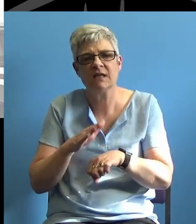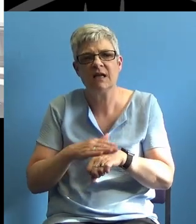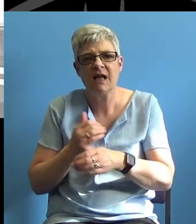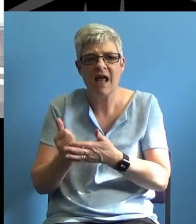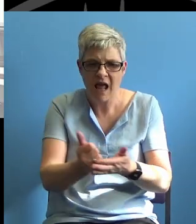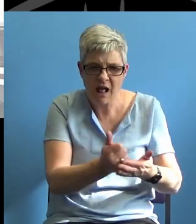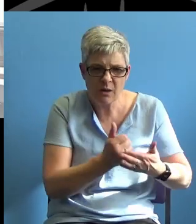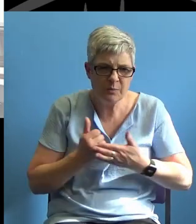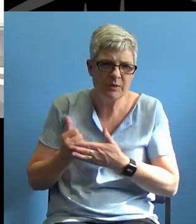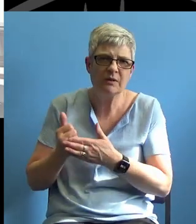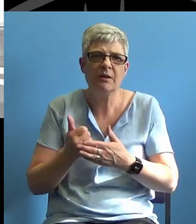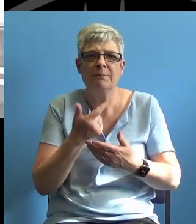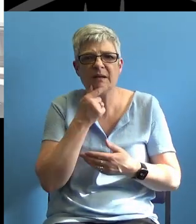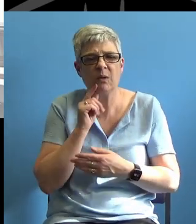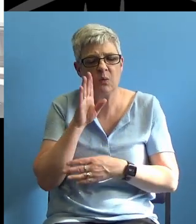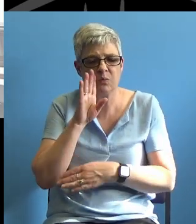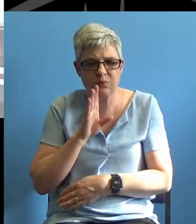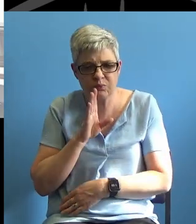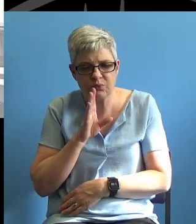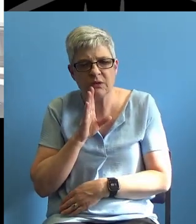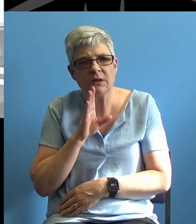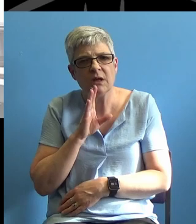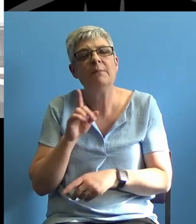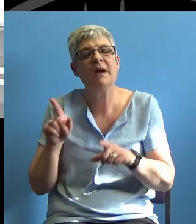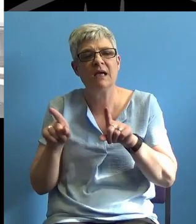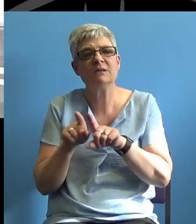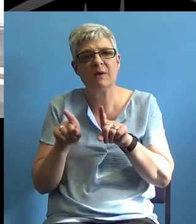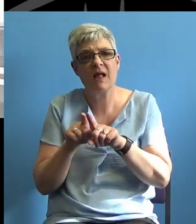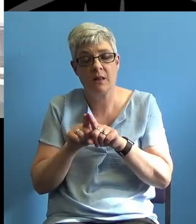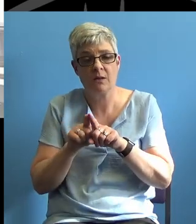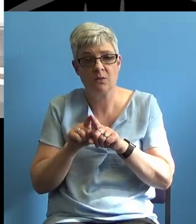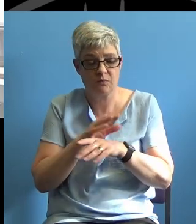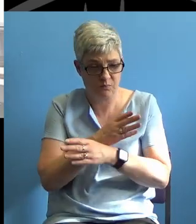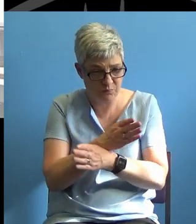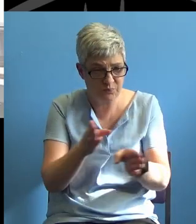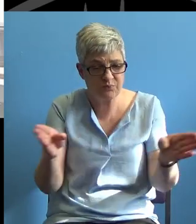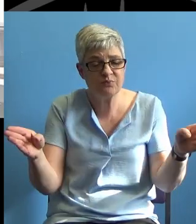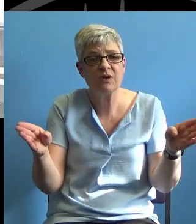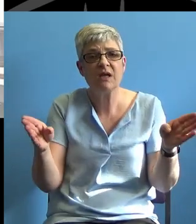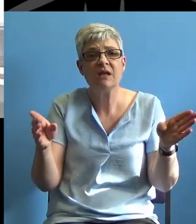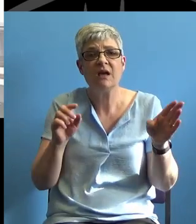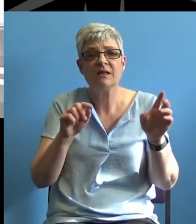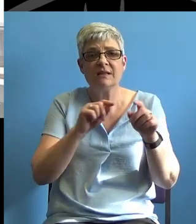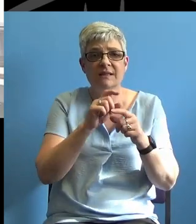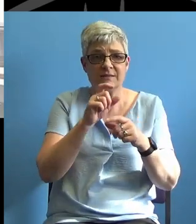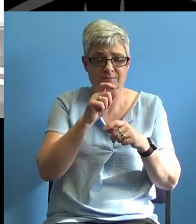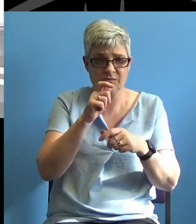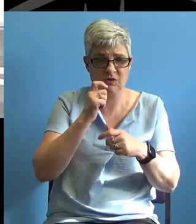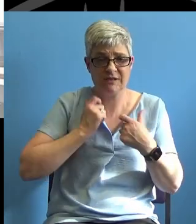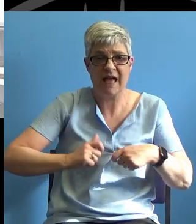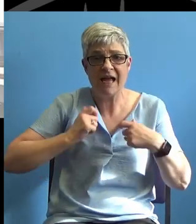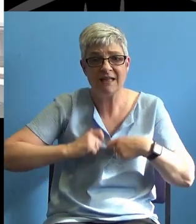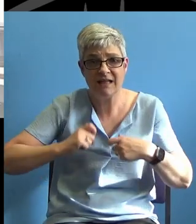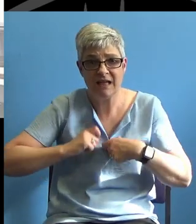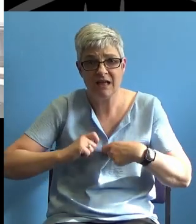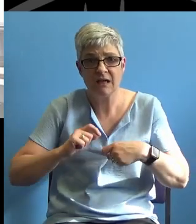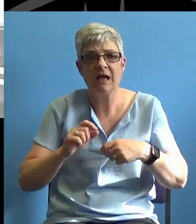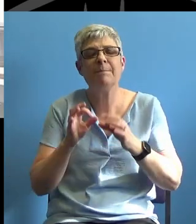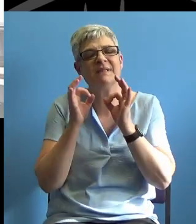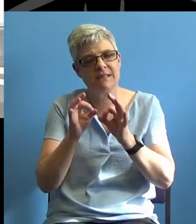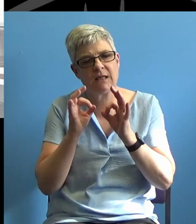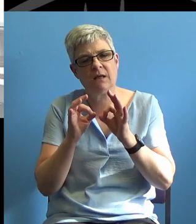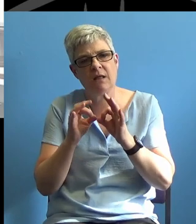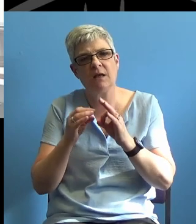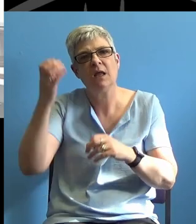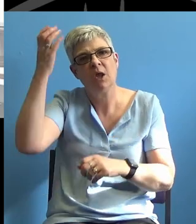in our midst, but also those in our wider society and in particular our Queen Elizabeth. Help